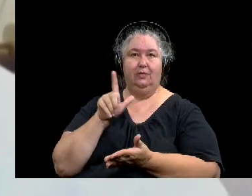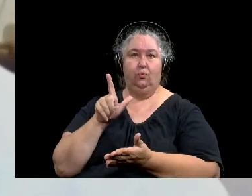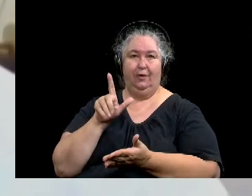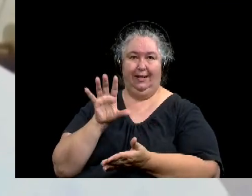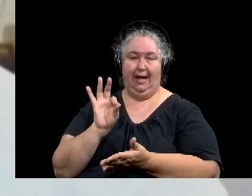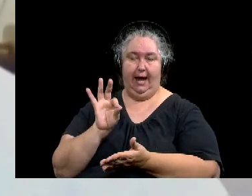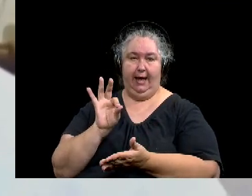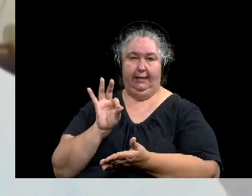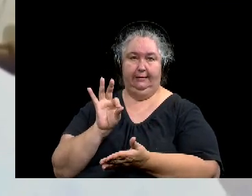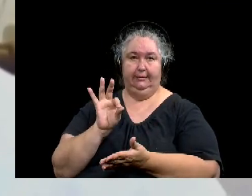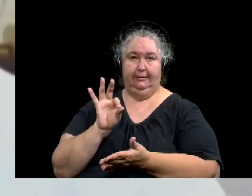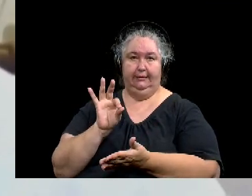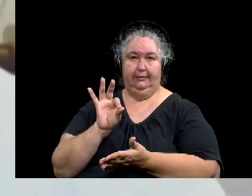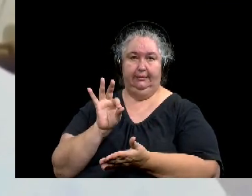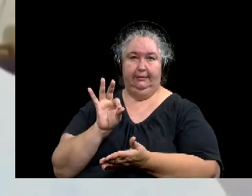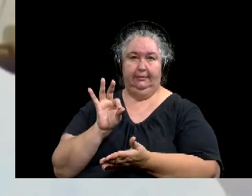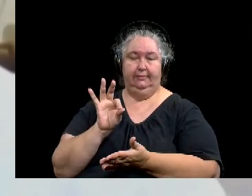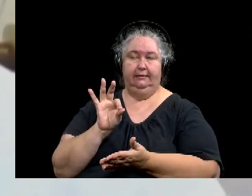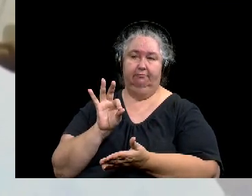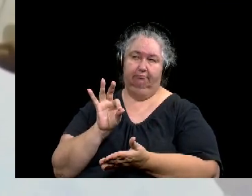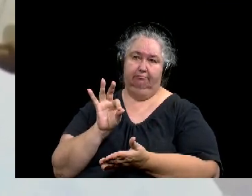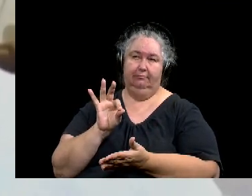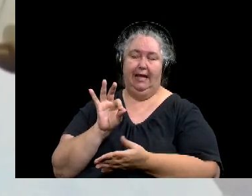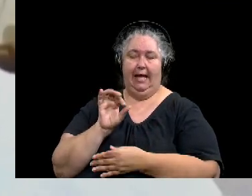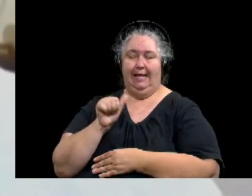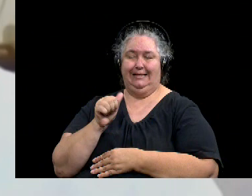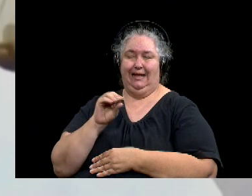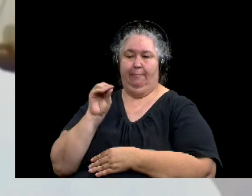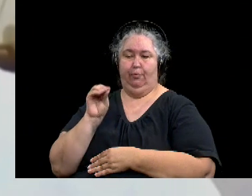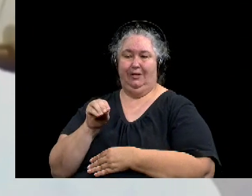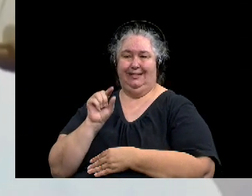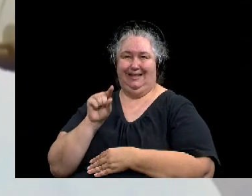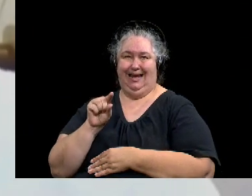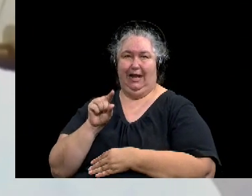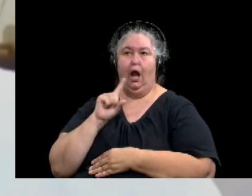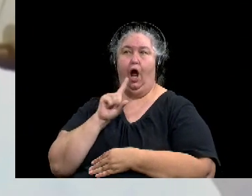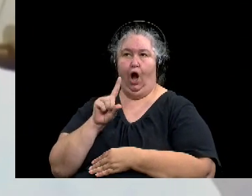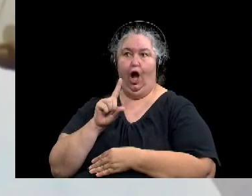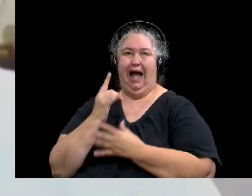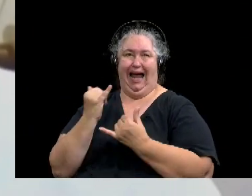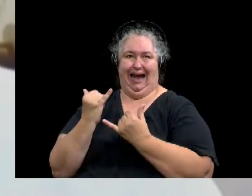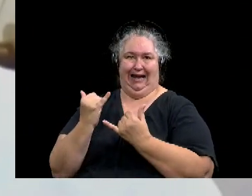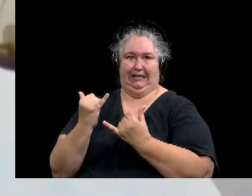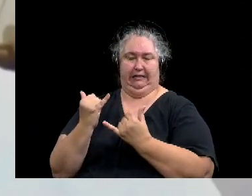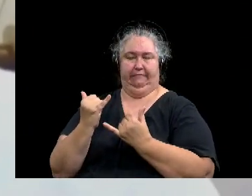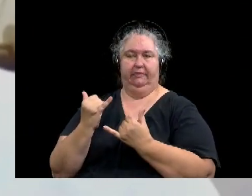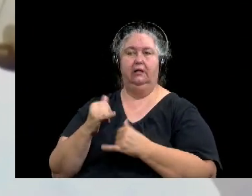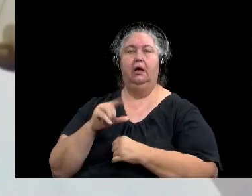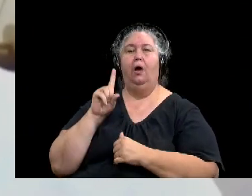14,029. Just about 10% of those are active at